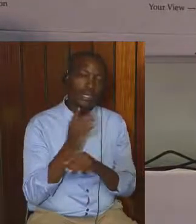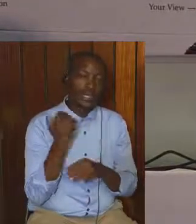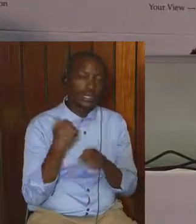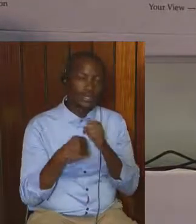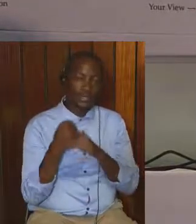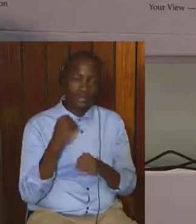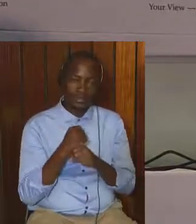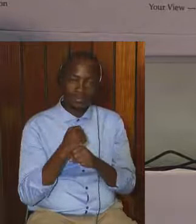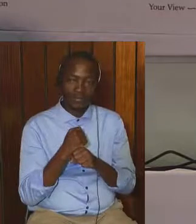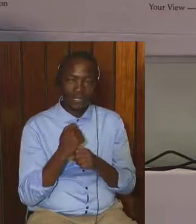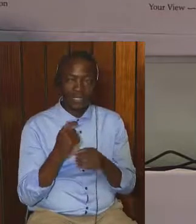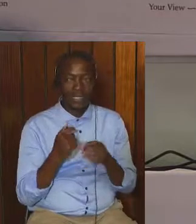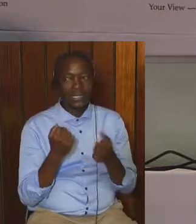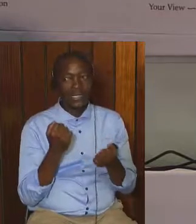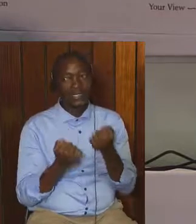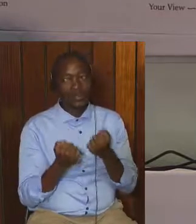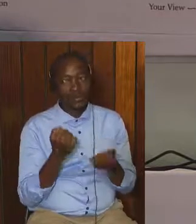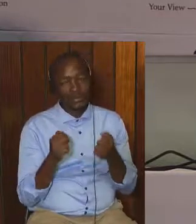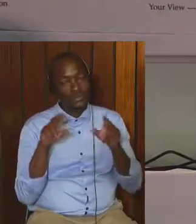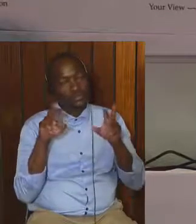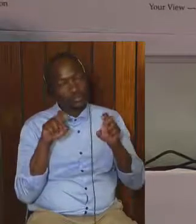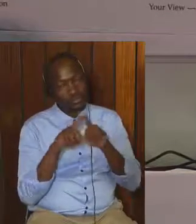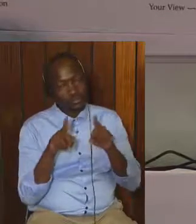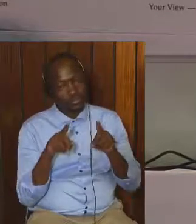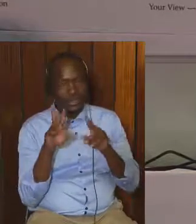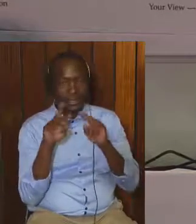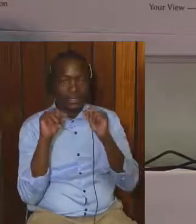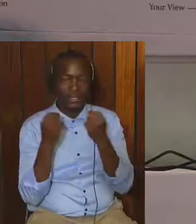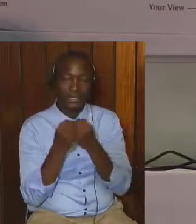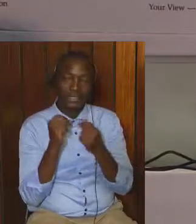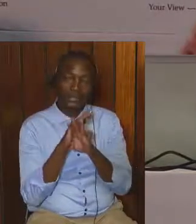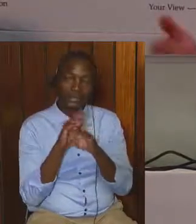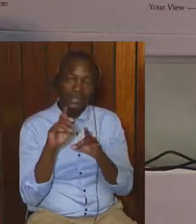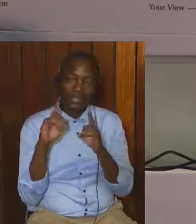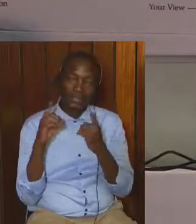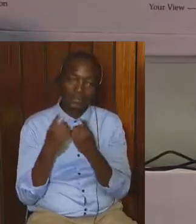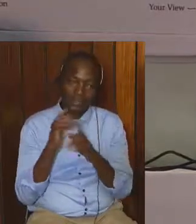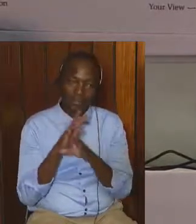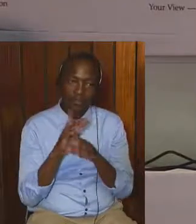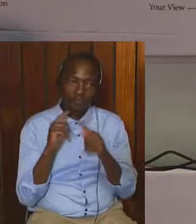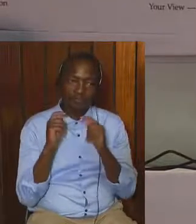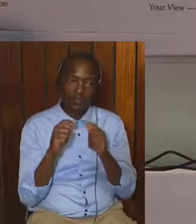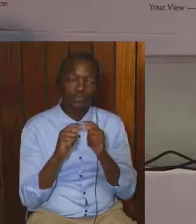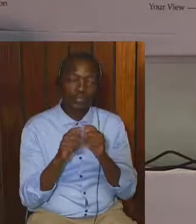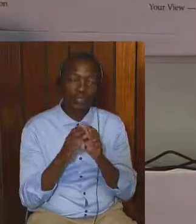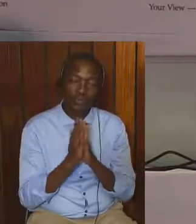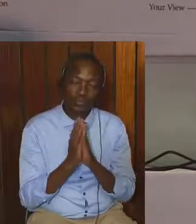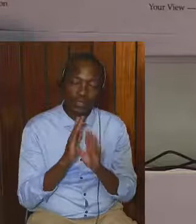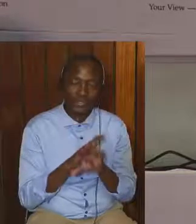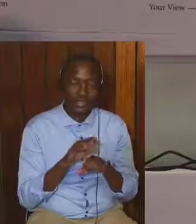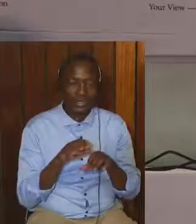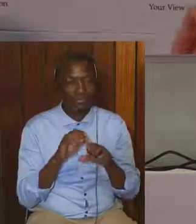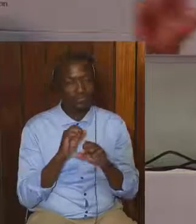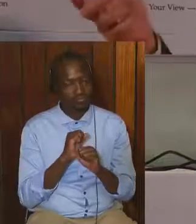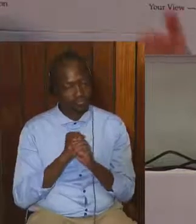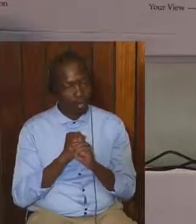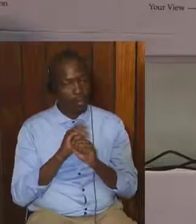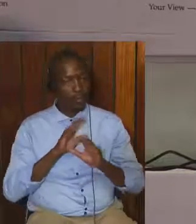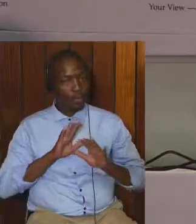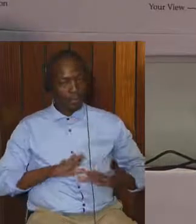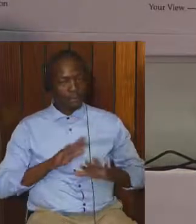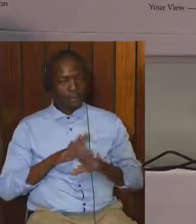There's a court issue, and also the National Department of Transport have requested that they hold back